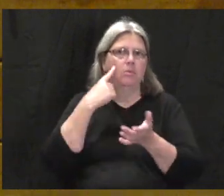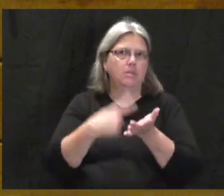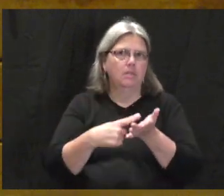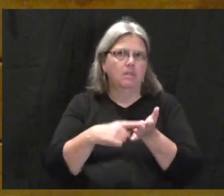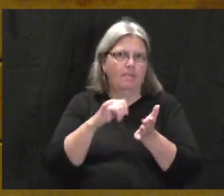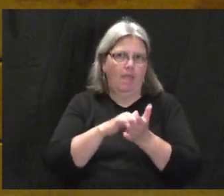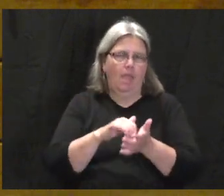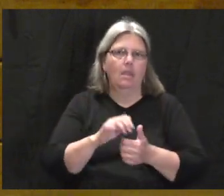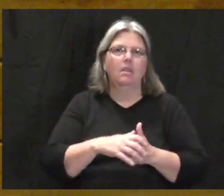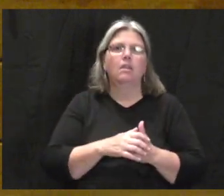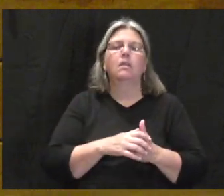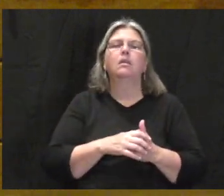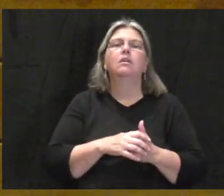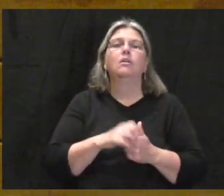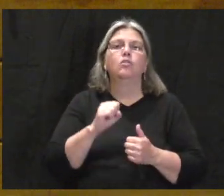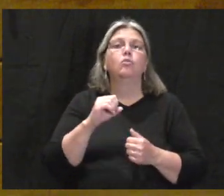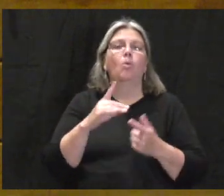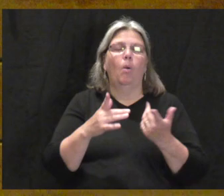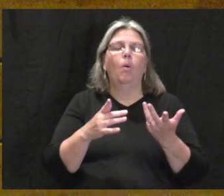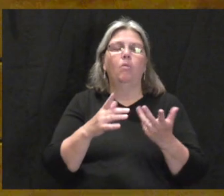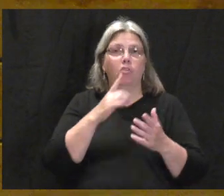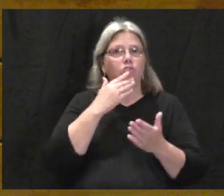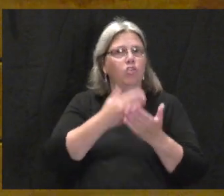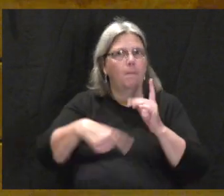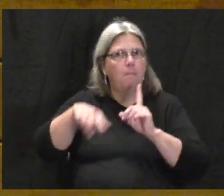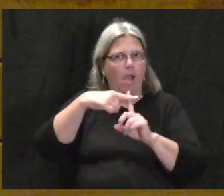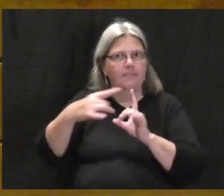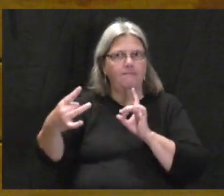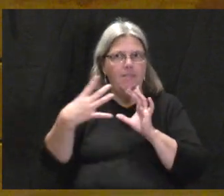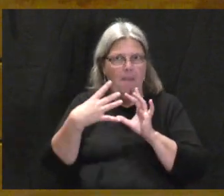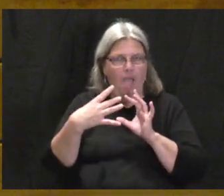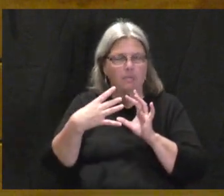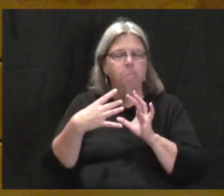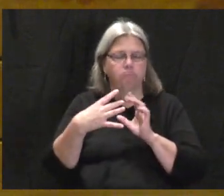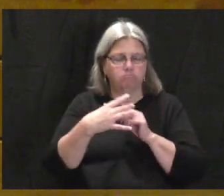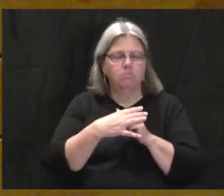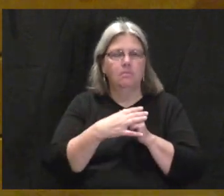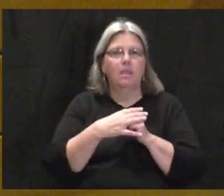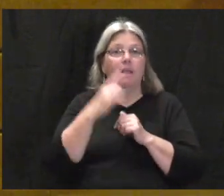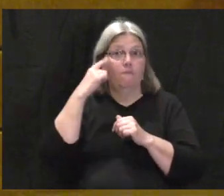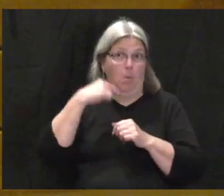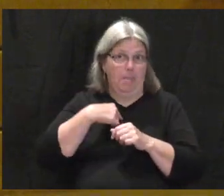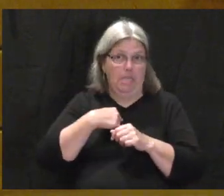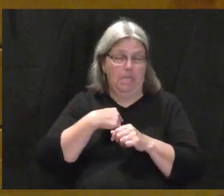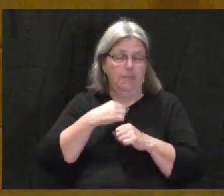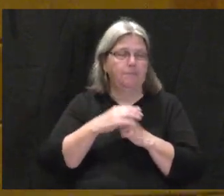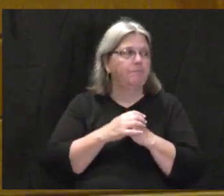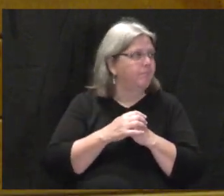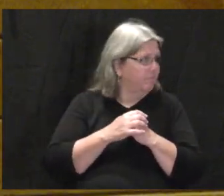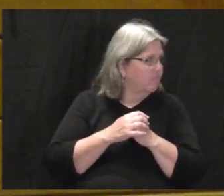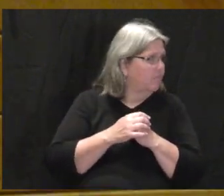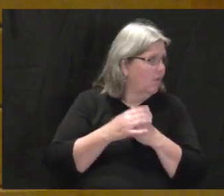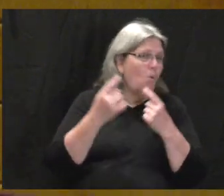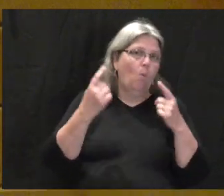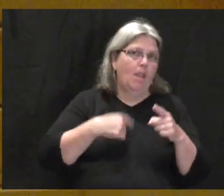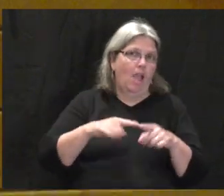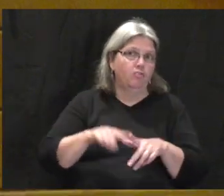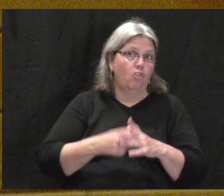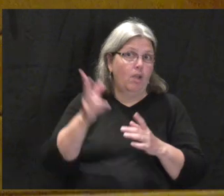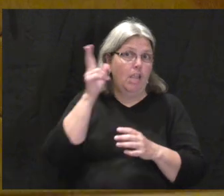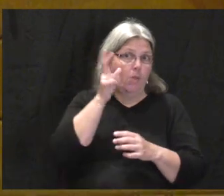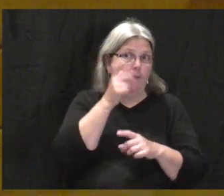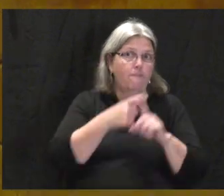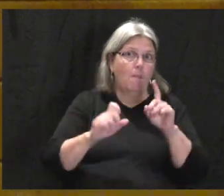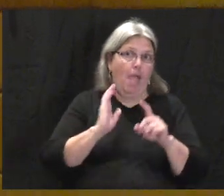So anyway, just good positive feedback for me when I start hearing it from our folks